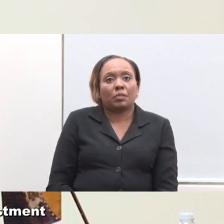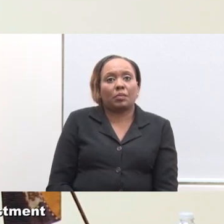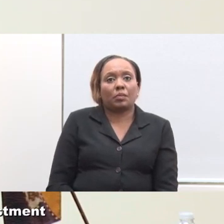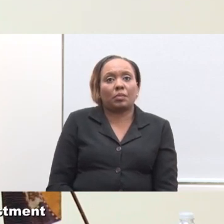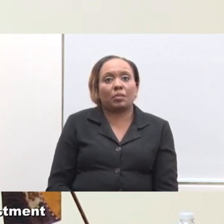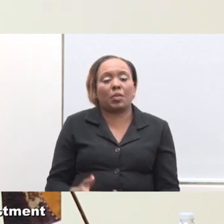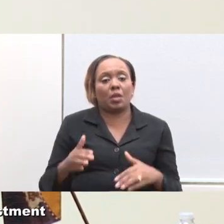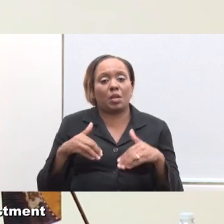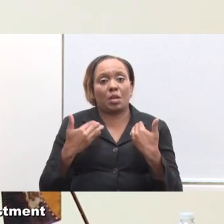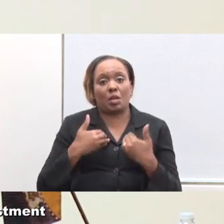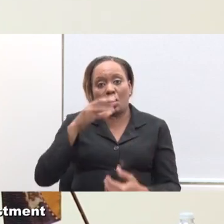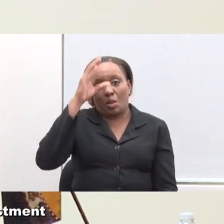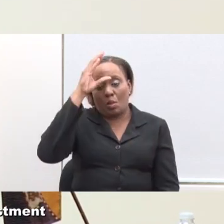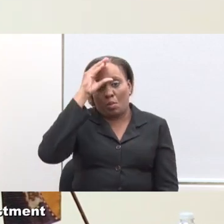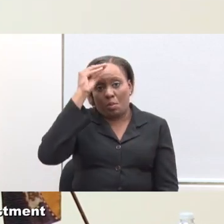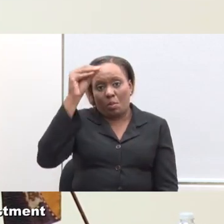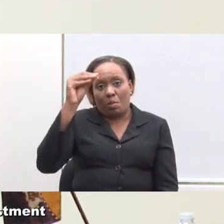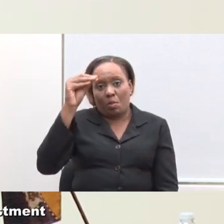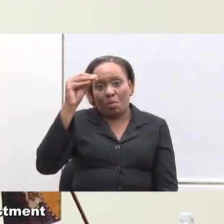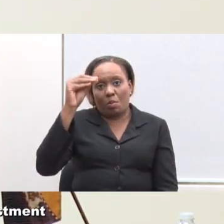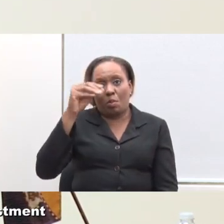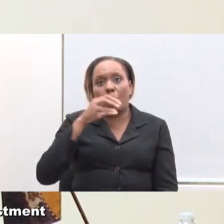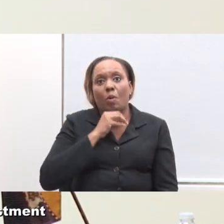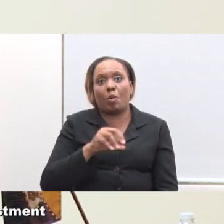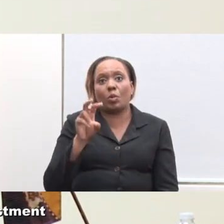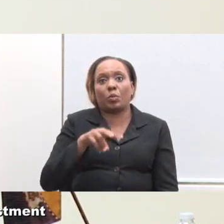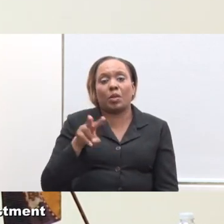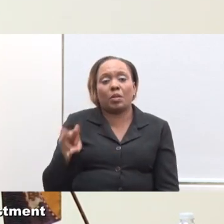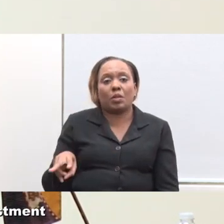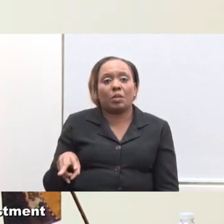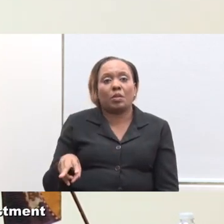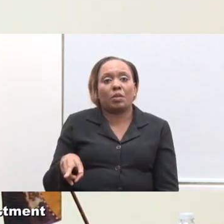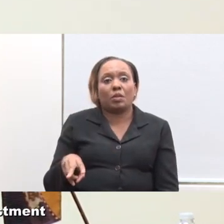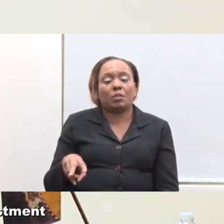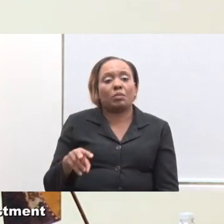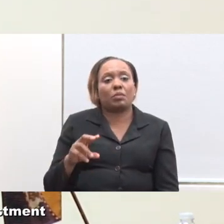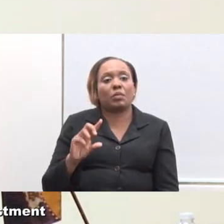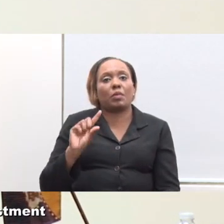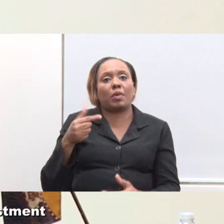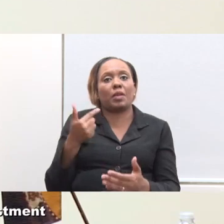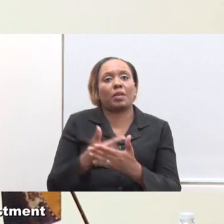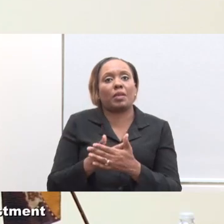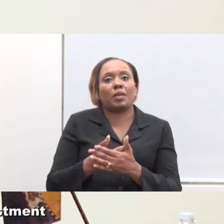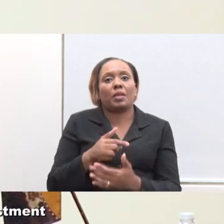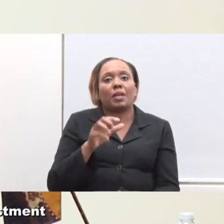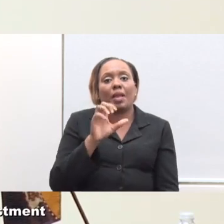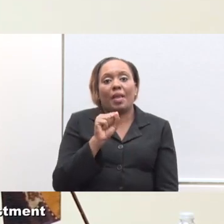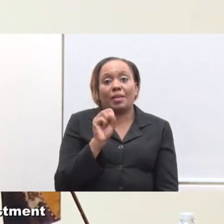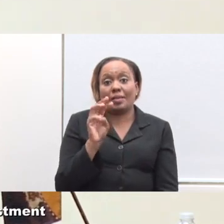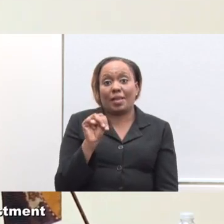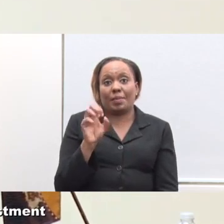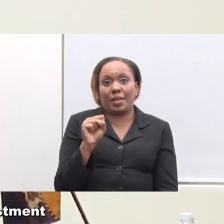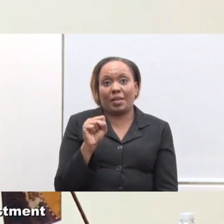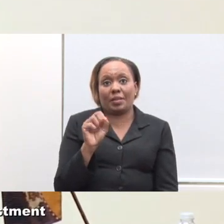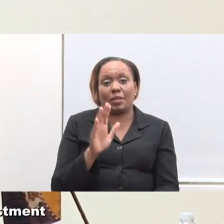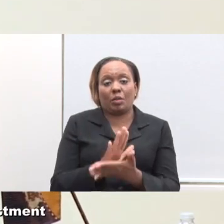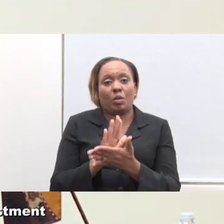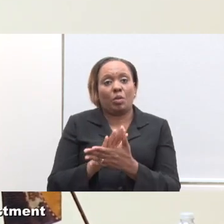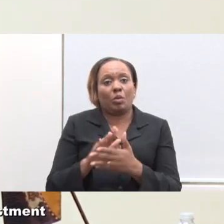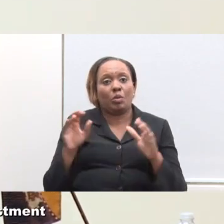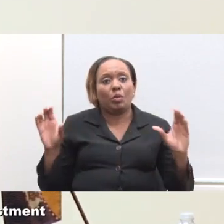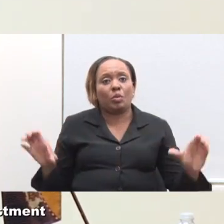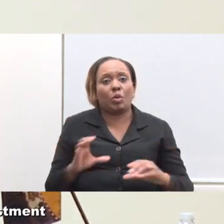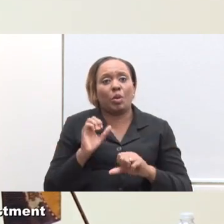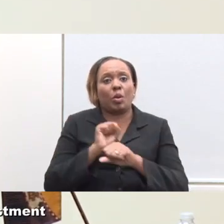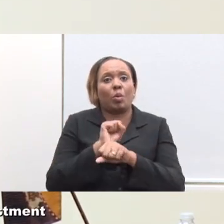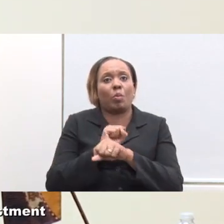constituency, 22 years old, a graduate of St. Michael's School, doing the absolute most amazing work in